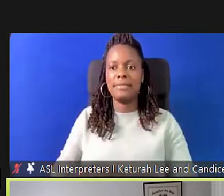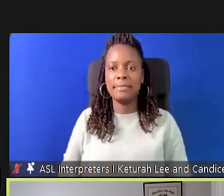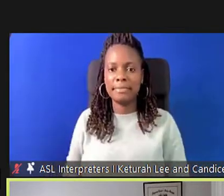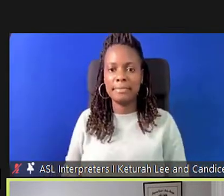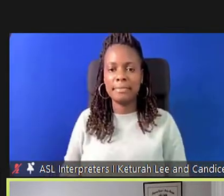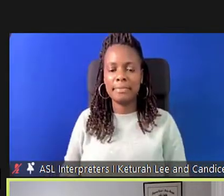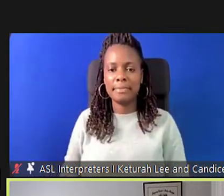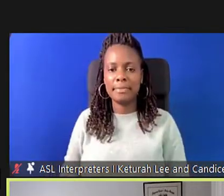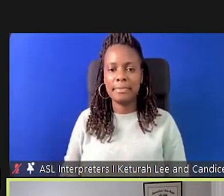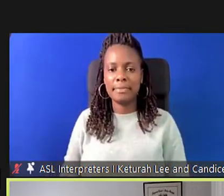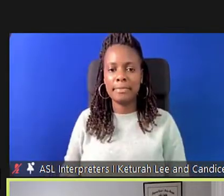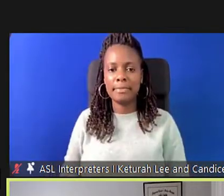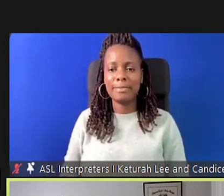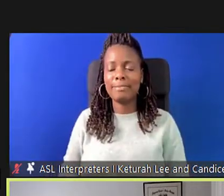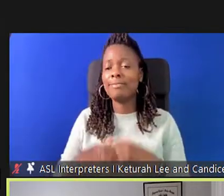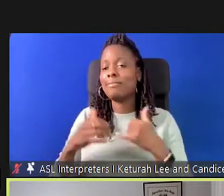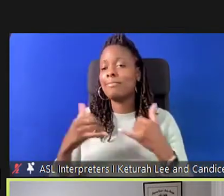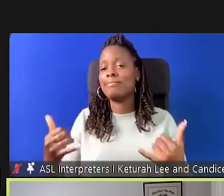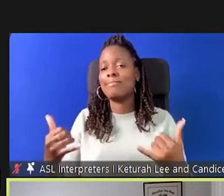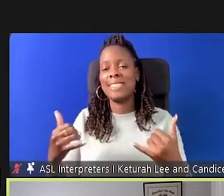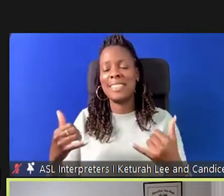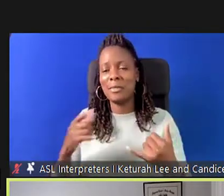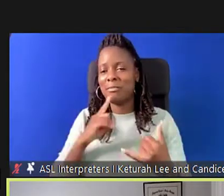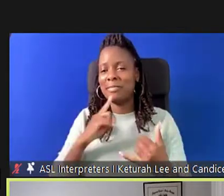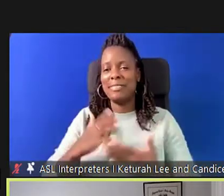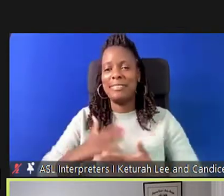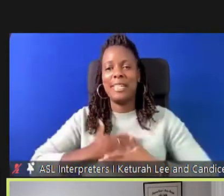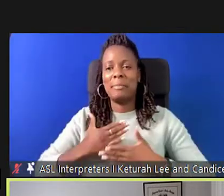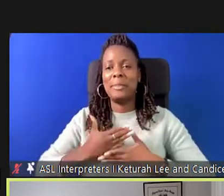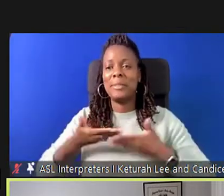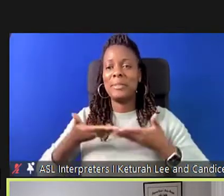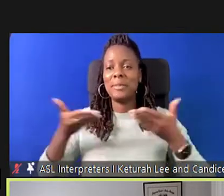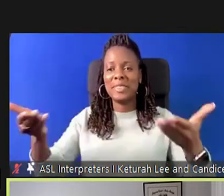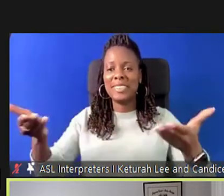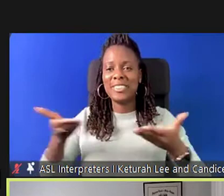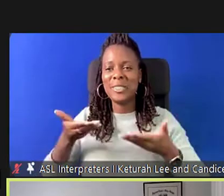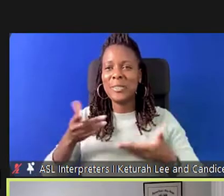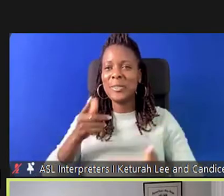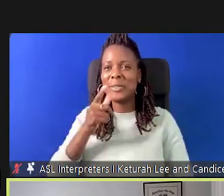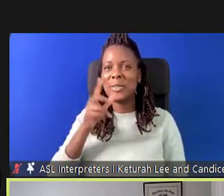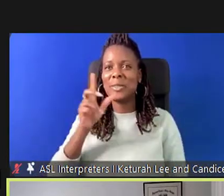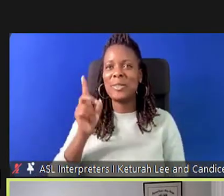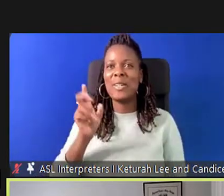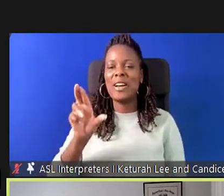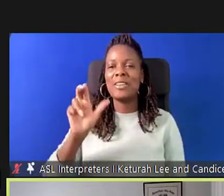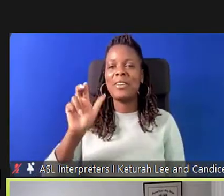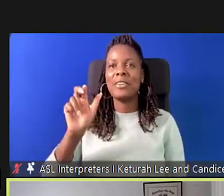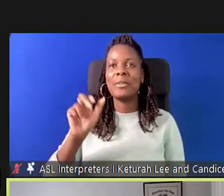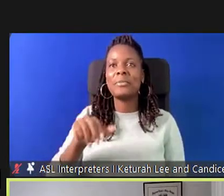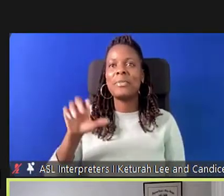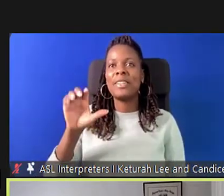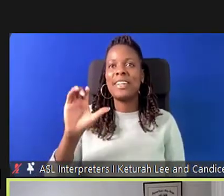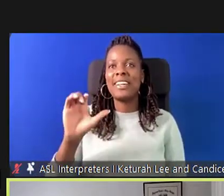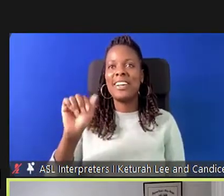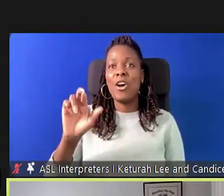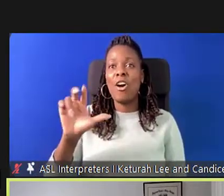now it's my great pleasure to introduce you to Dr. Carla